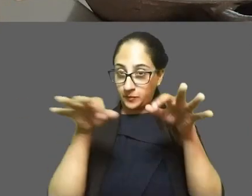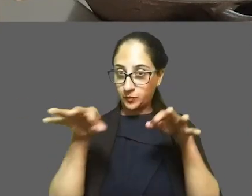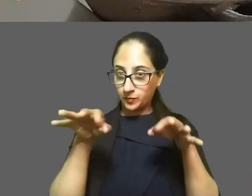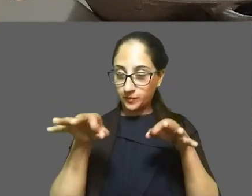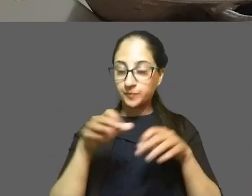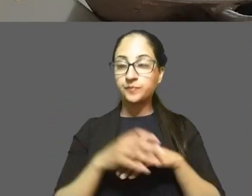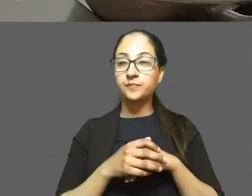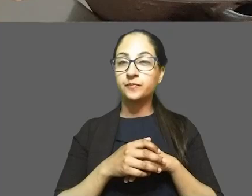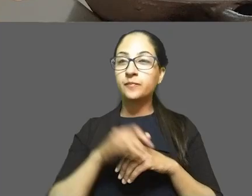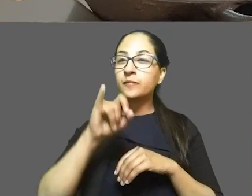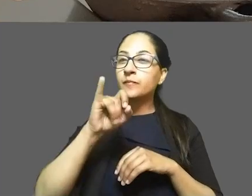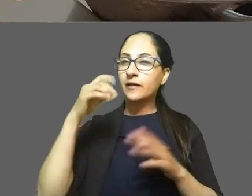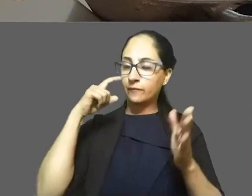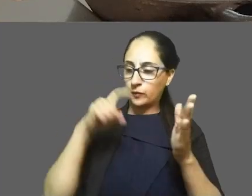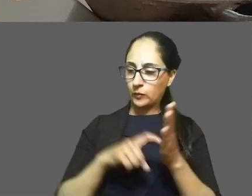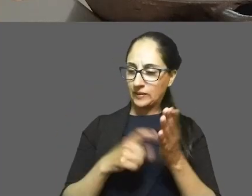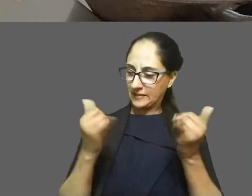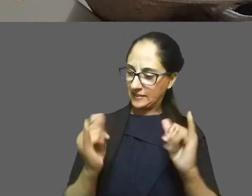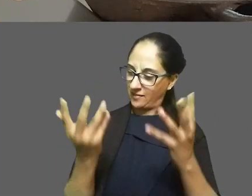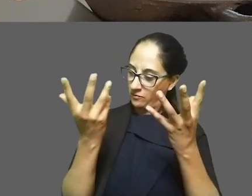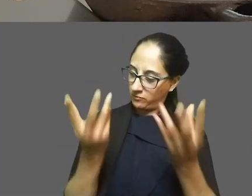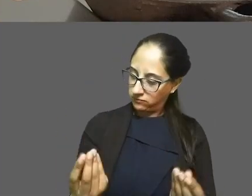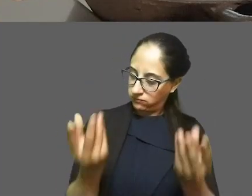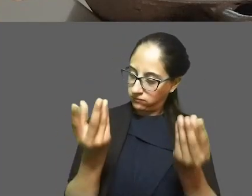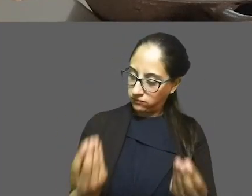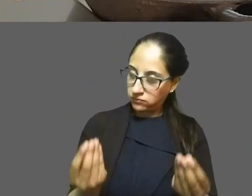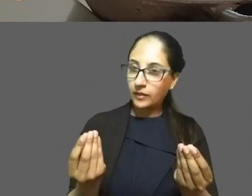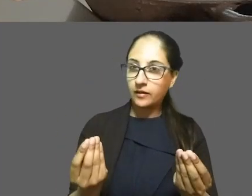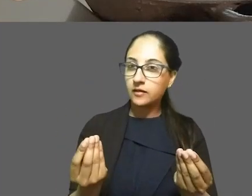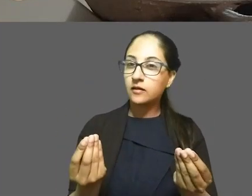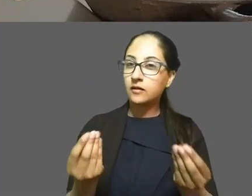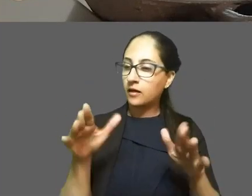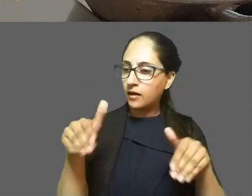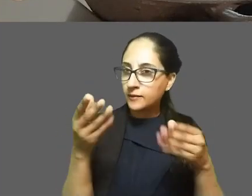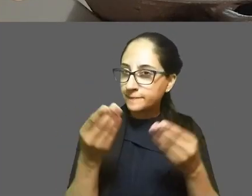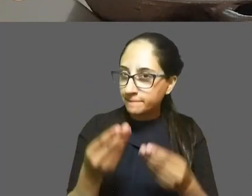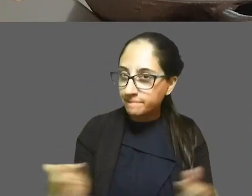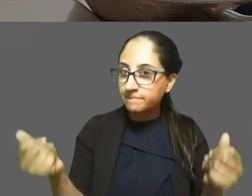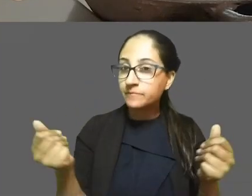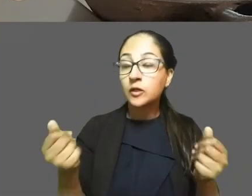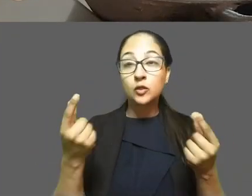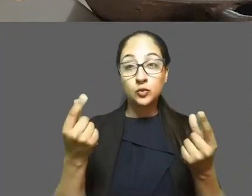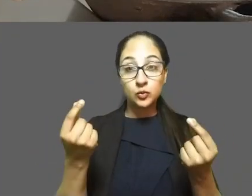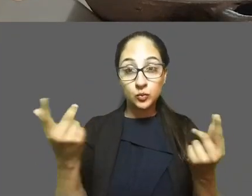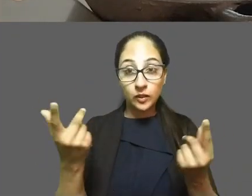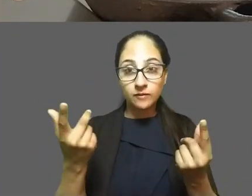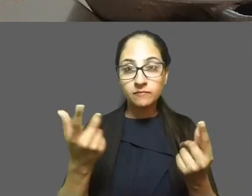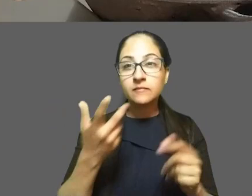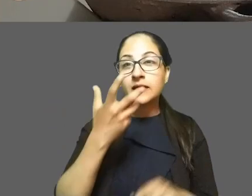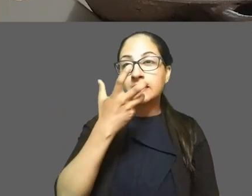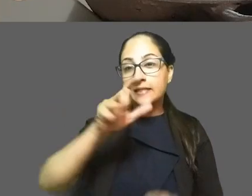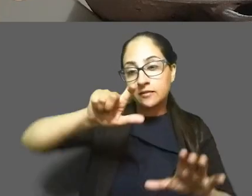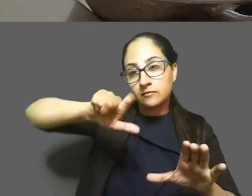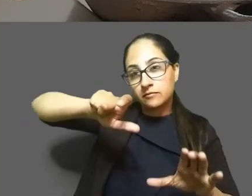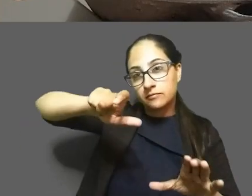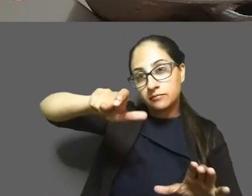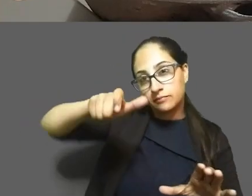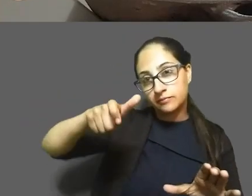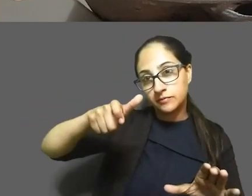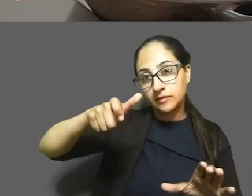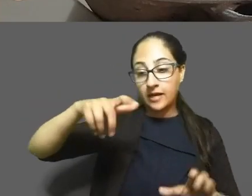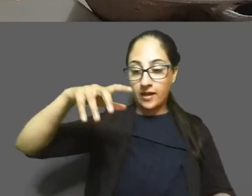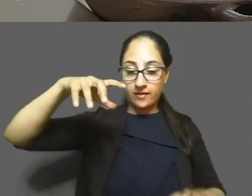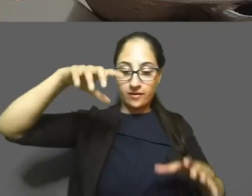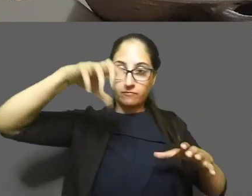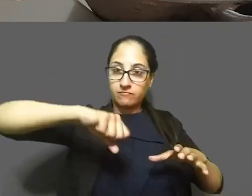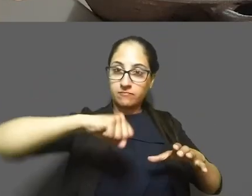if your moisture is not going away of the Karai chicken like you have, Ziana,